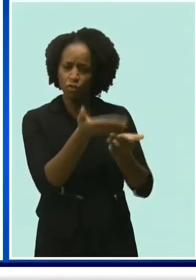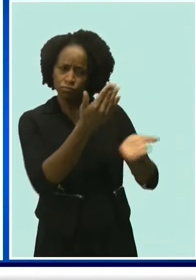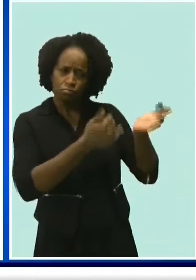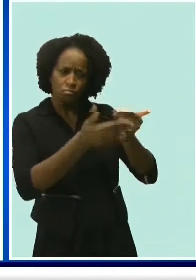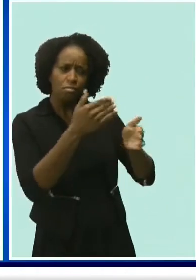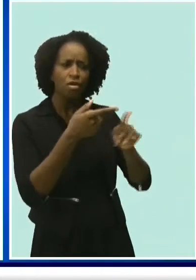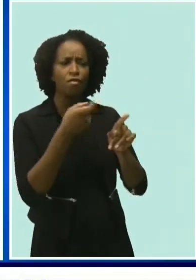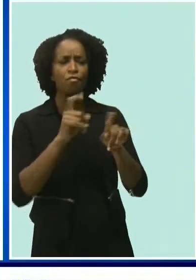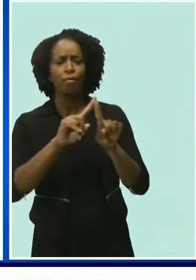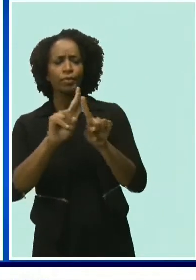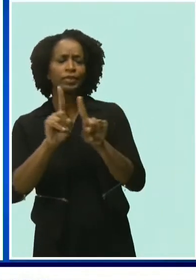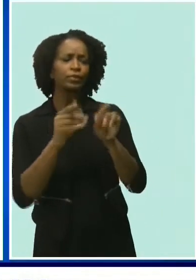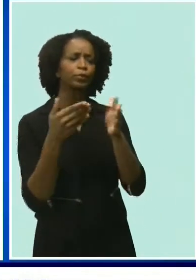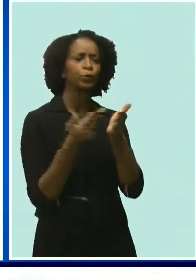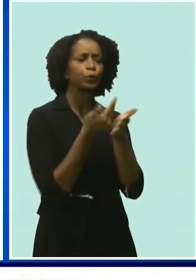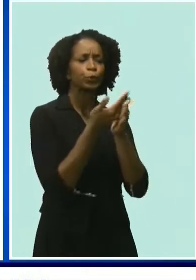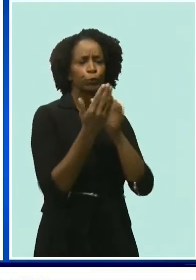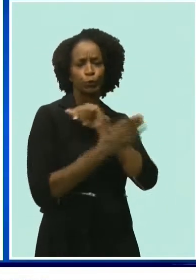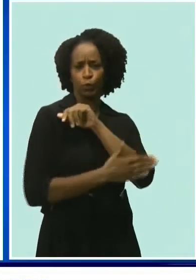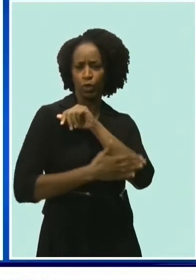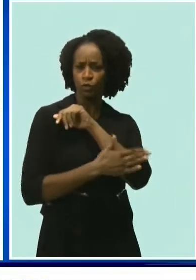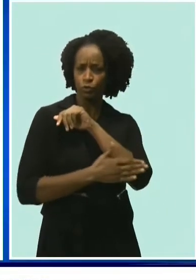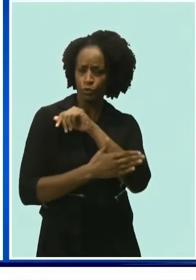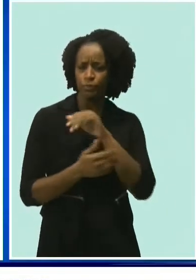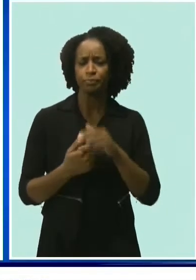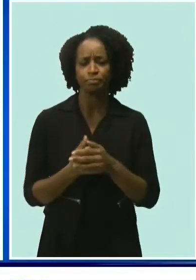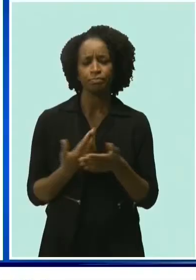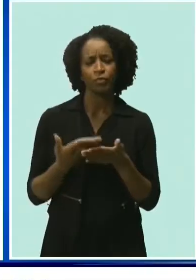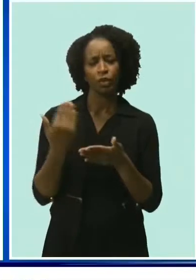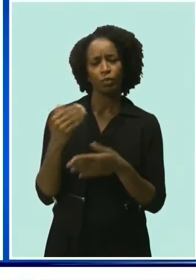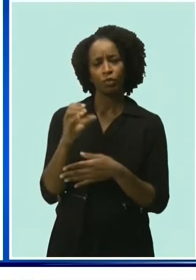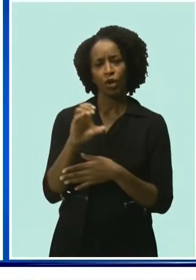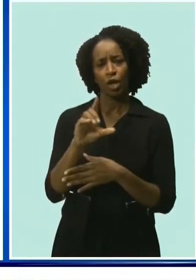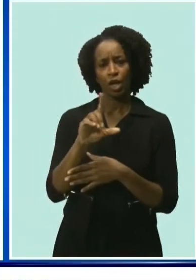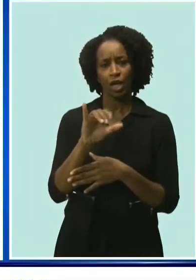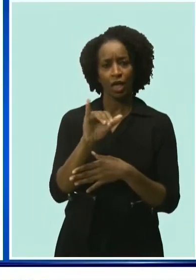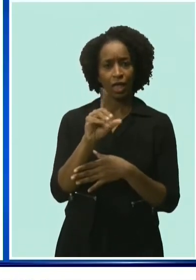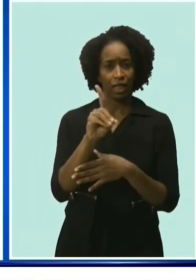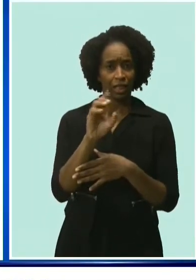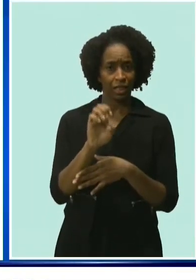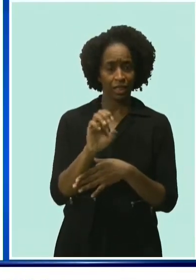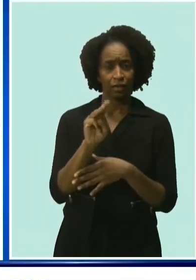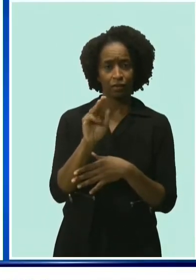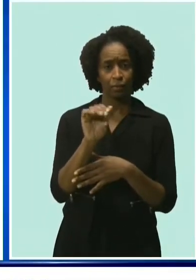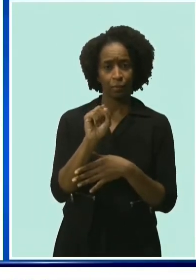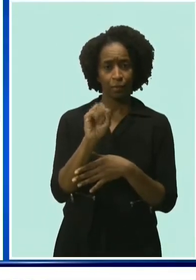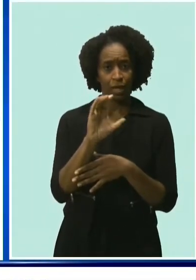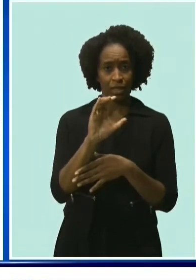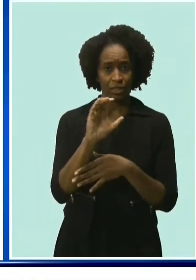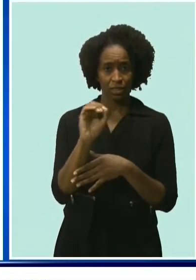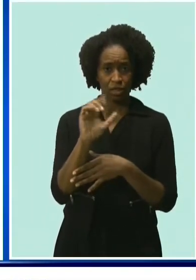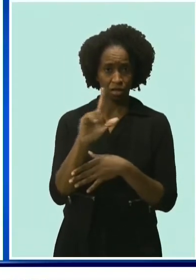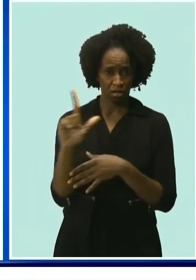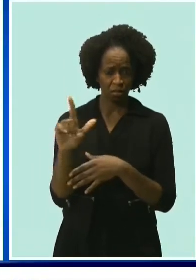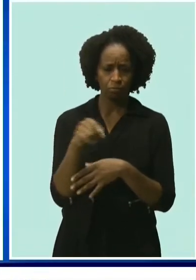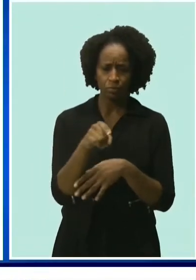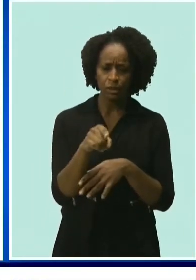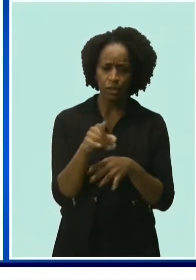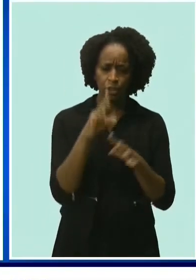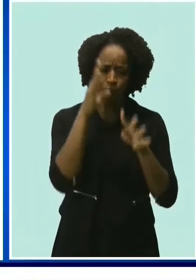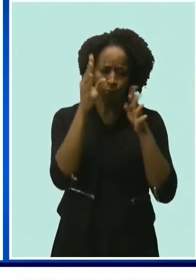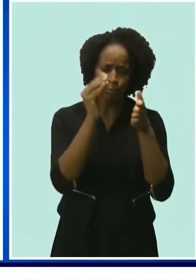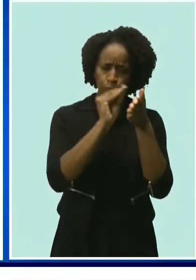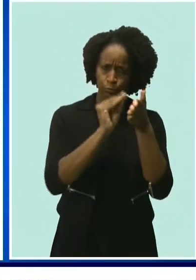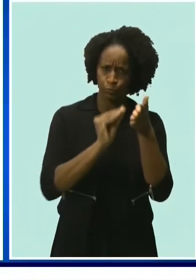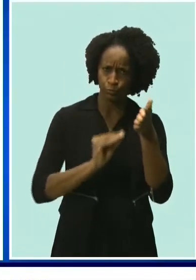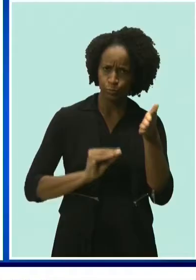Clyde Maskell, who is a member of the Prime Minister's team, he did a seminal body of work several years ago that has always stayed with me, which was on the tourism